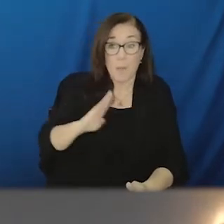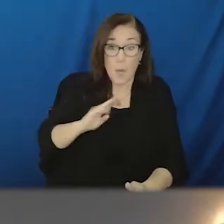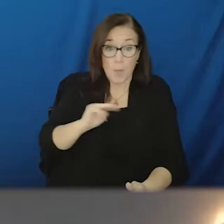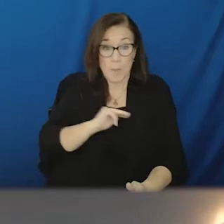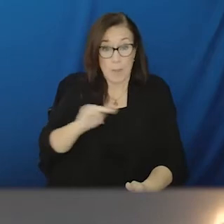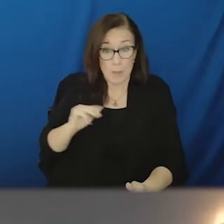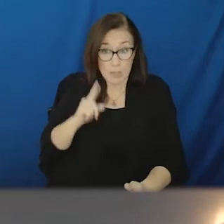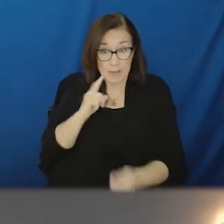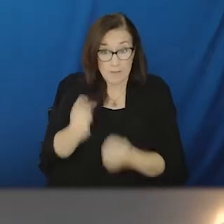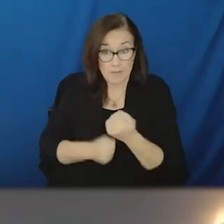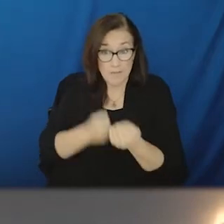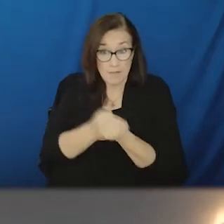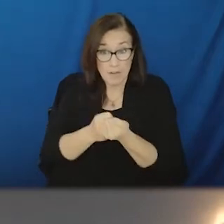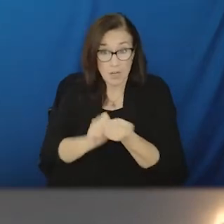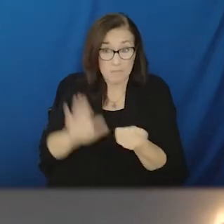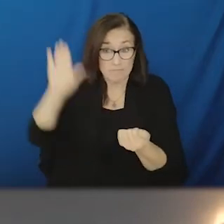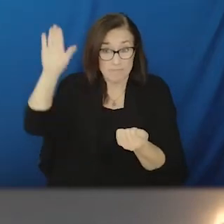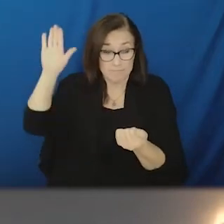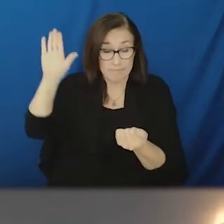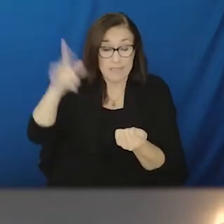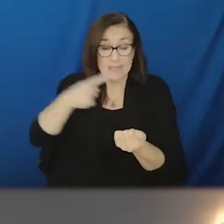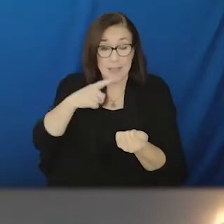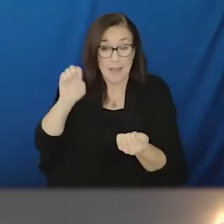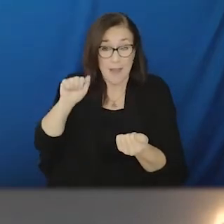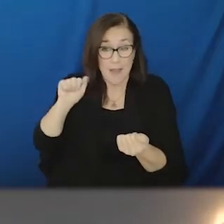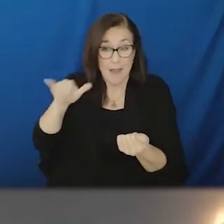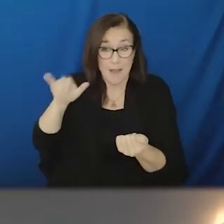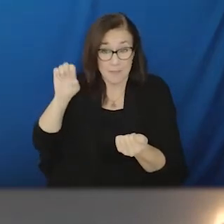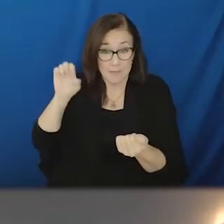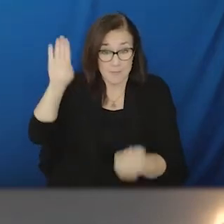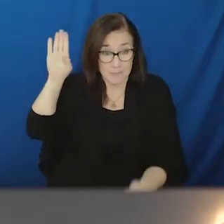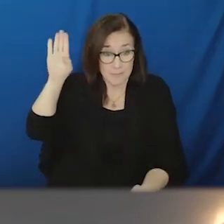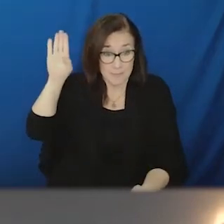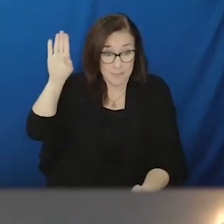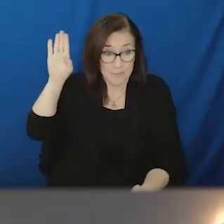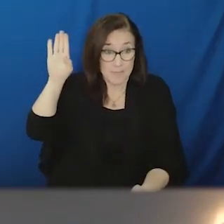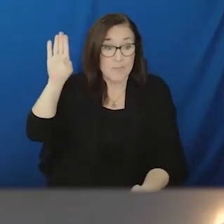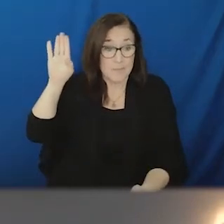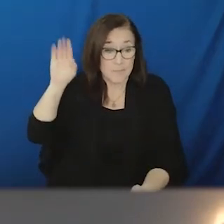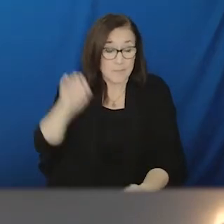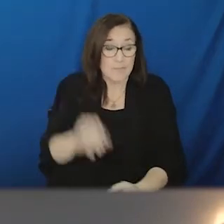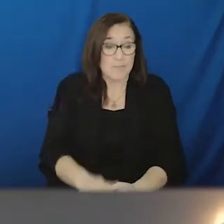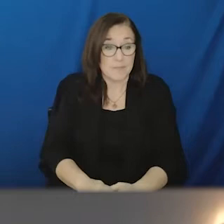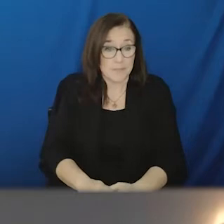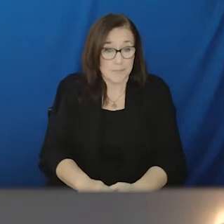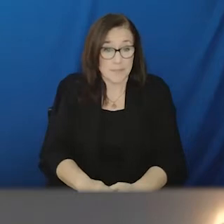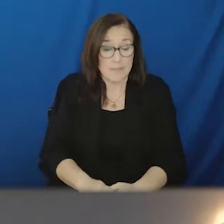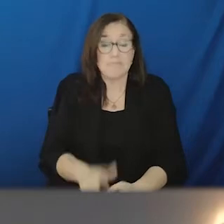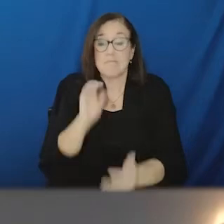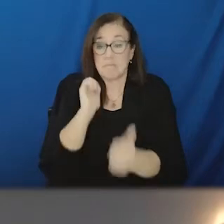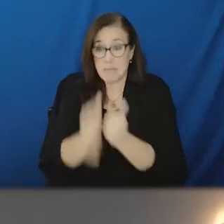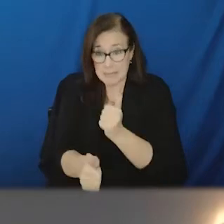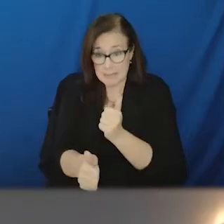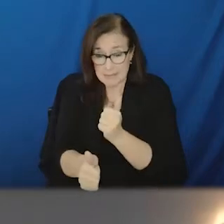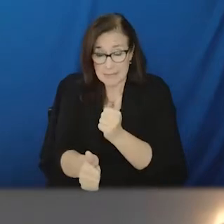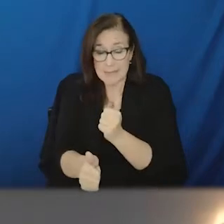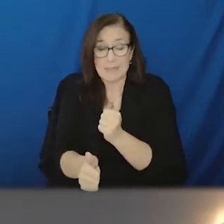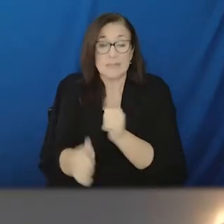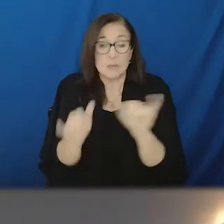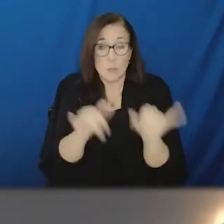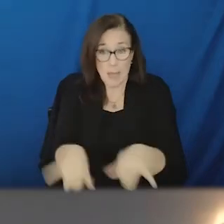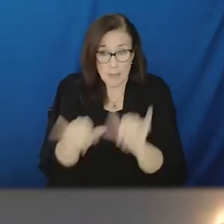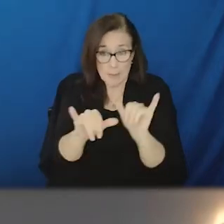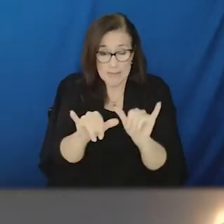please signify by raising your hand and saying aye. Aye. Aye. Excellent. The motion passes unanimously